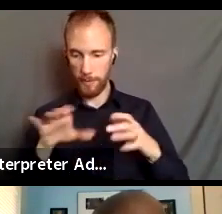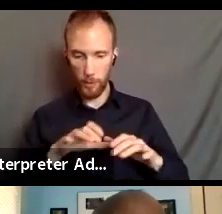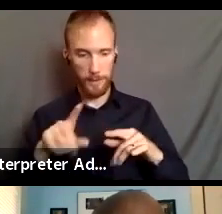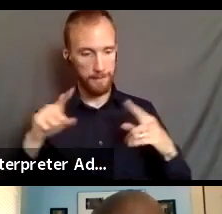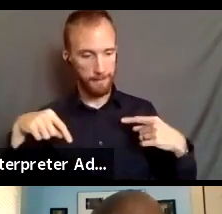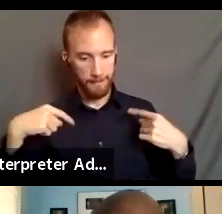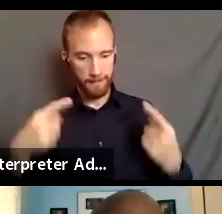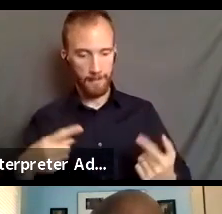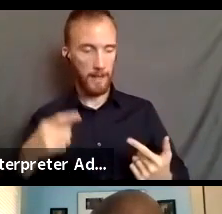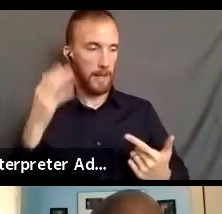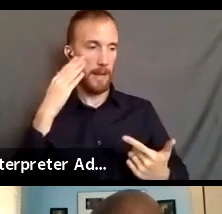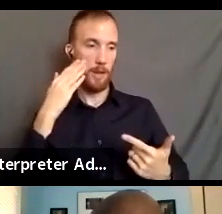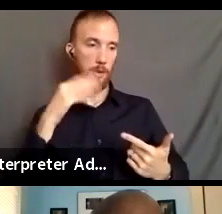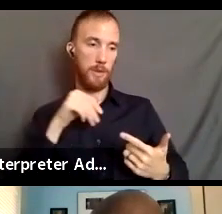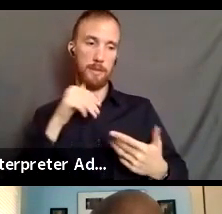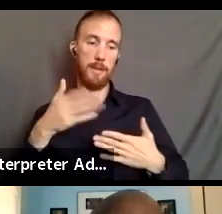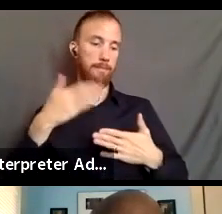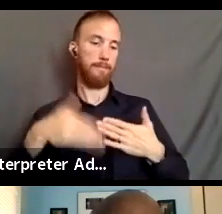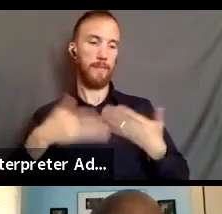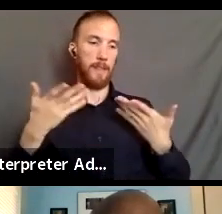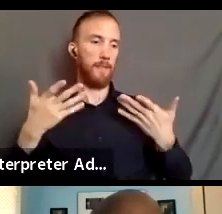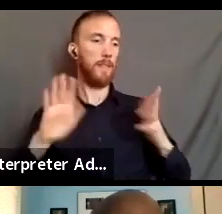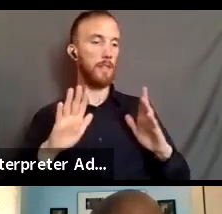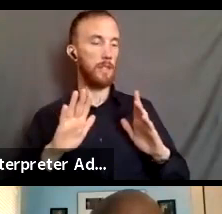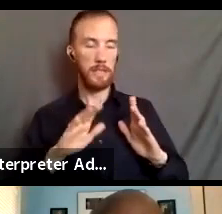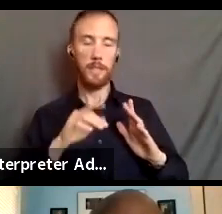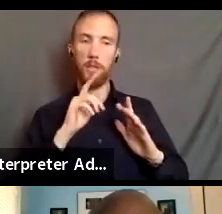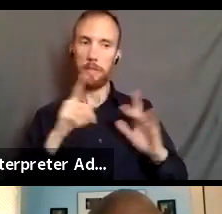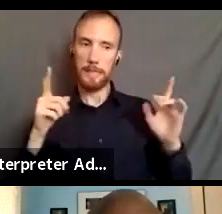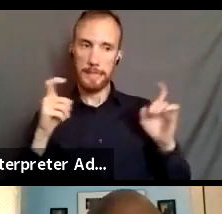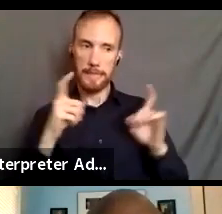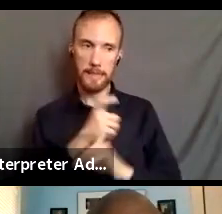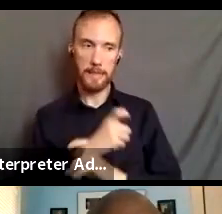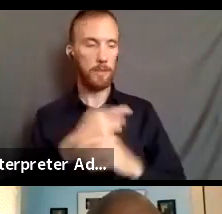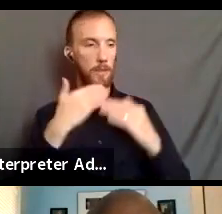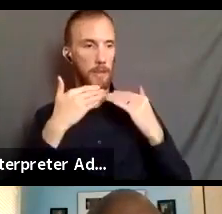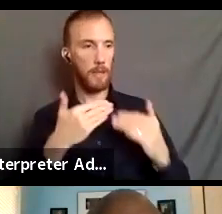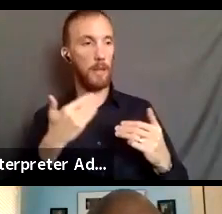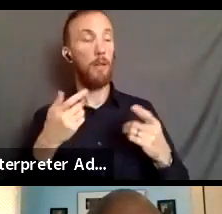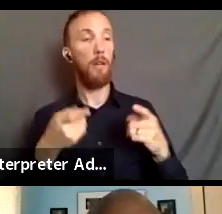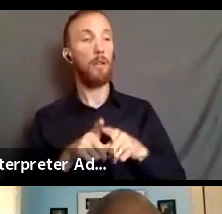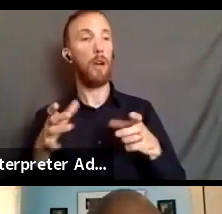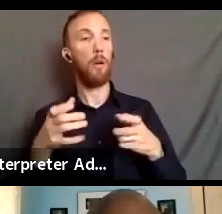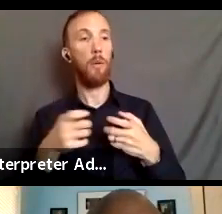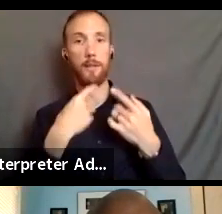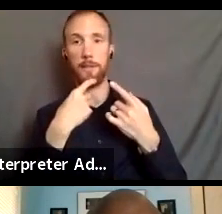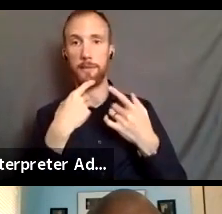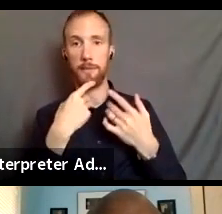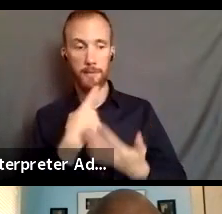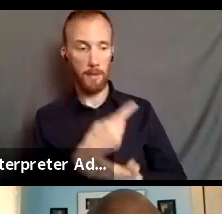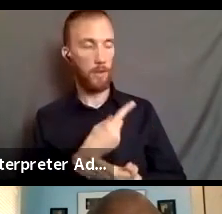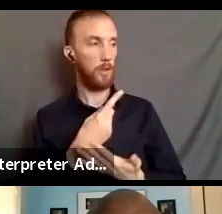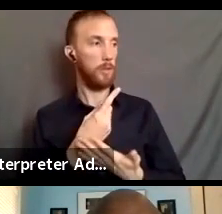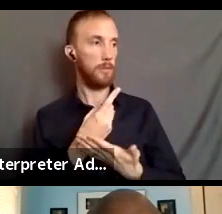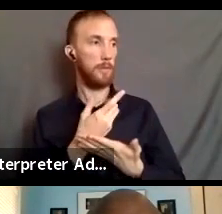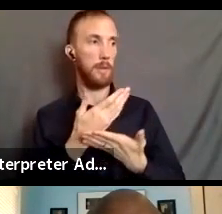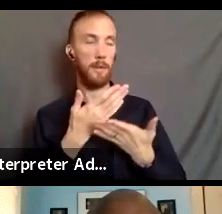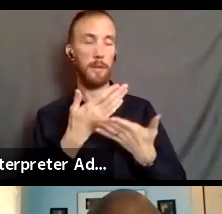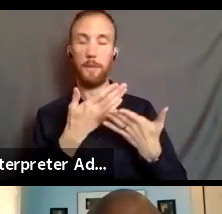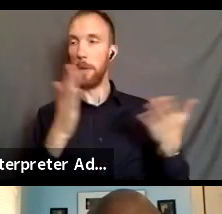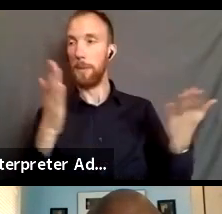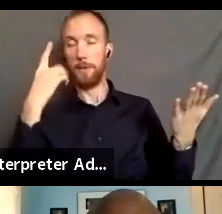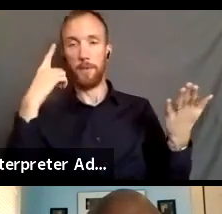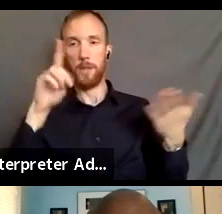um and it continues to be very complex but i also want to say publicly that i really believe that if we move